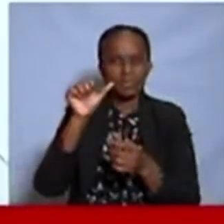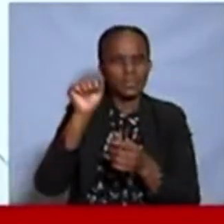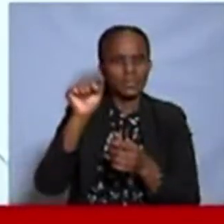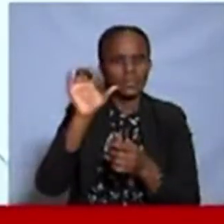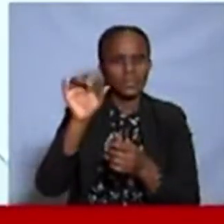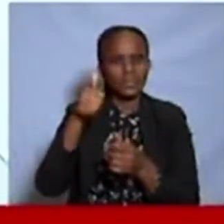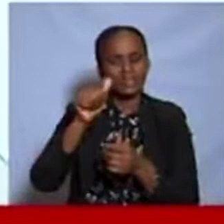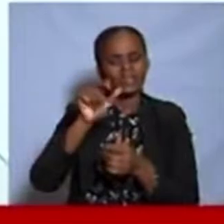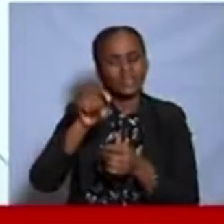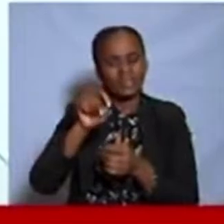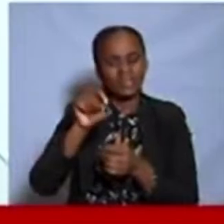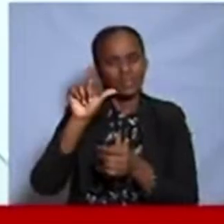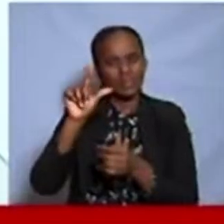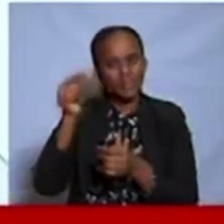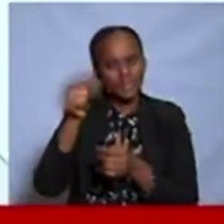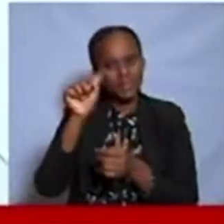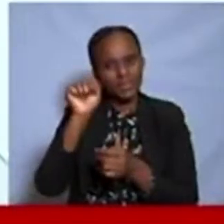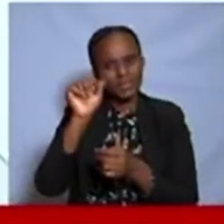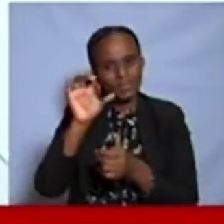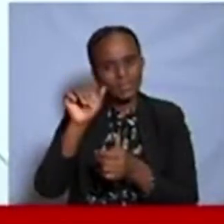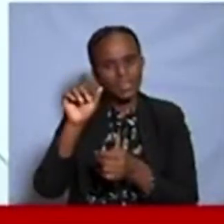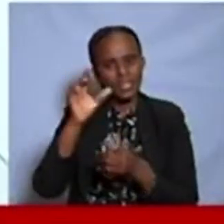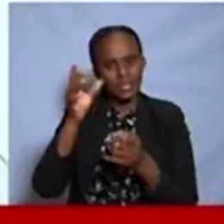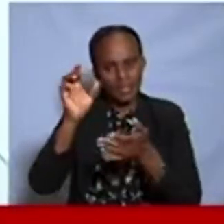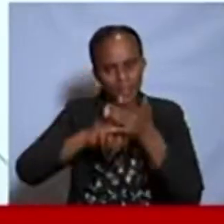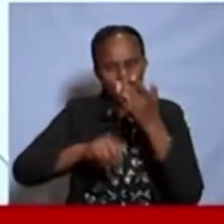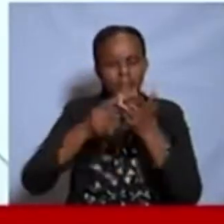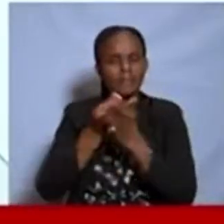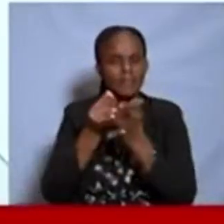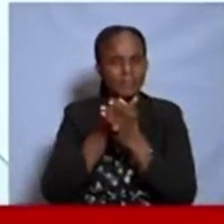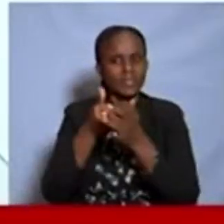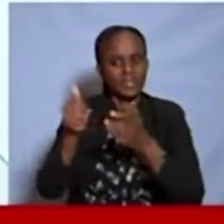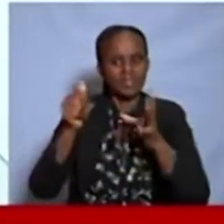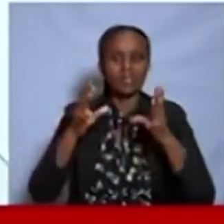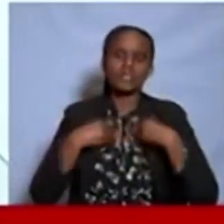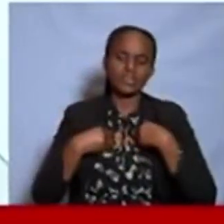Do you need local service commission to recover the money that he admitted he collected?